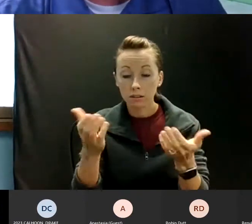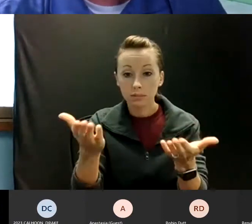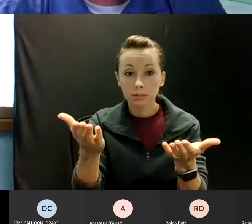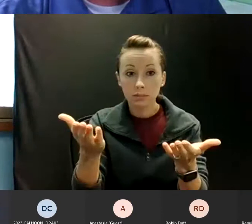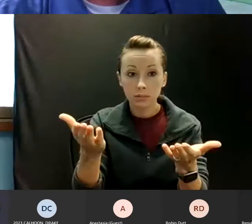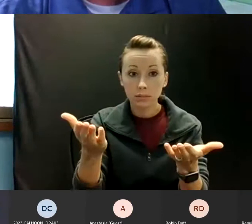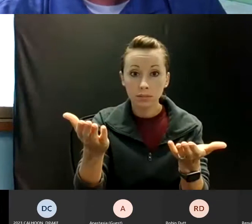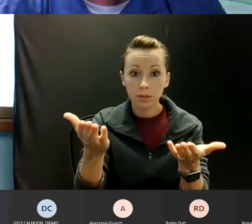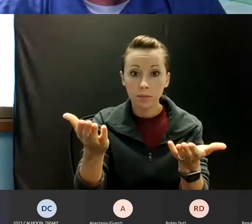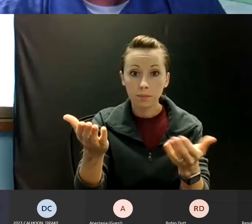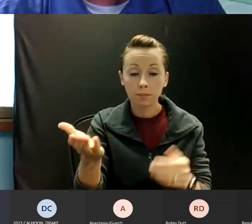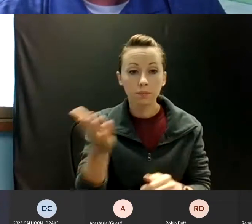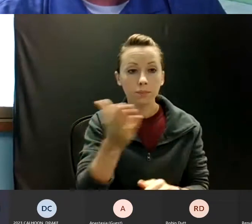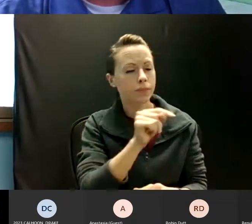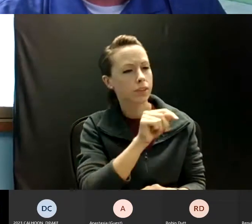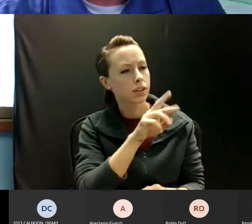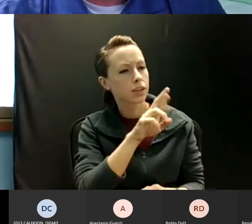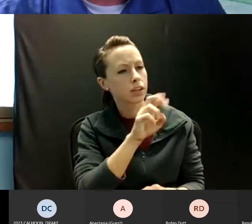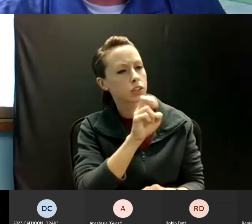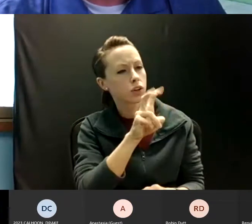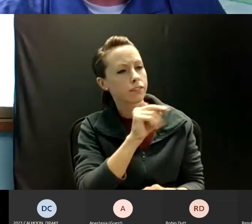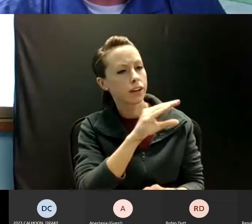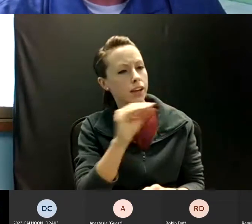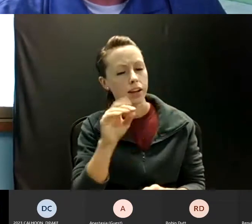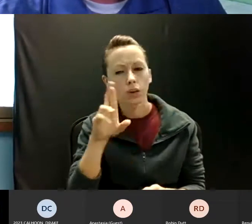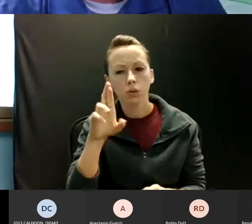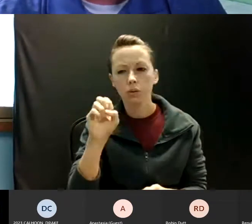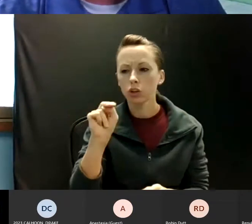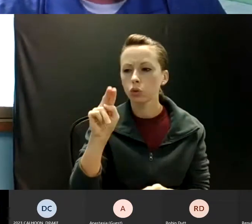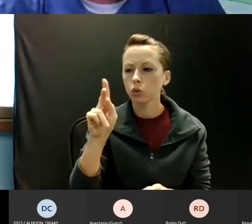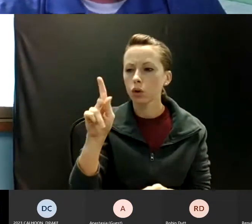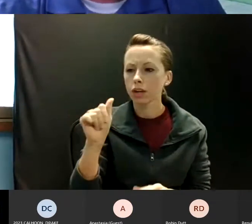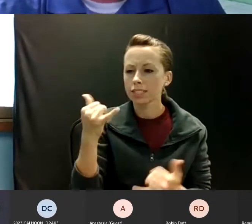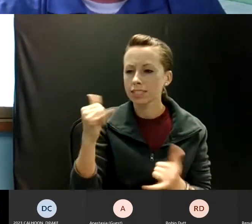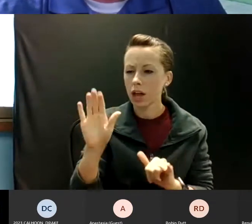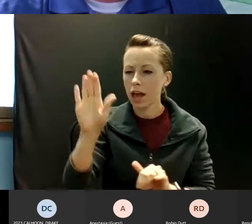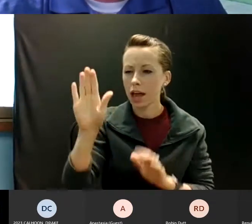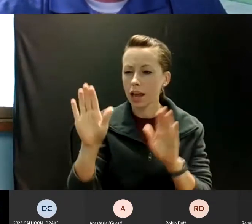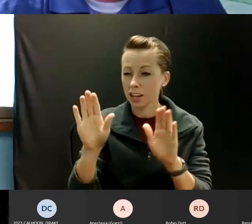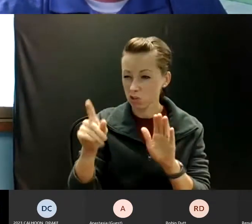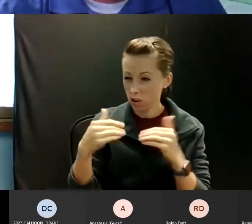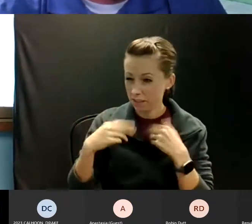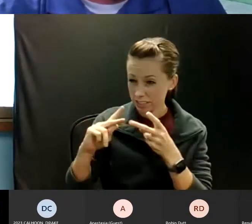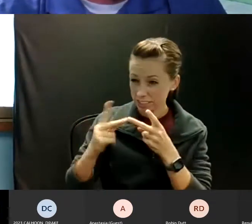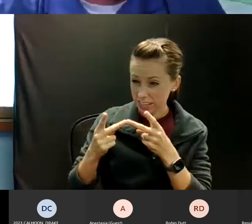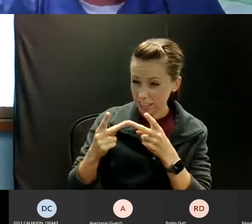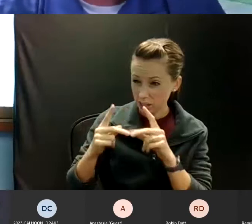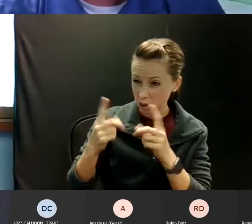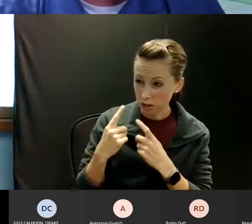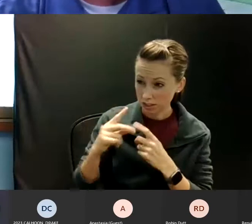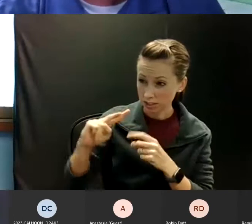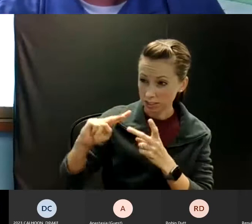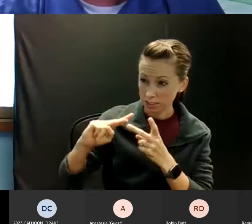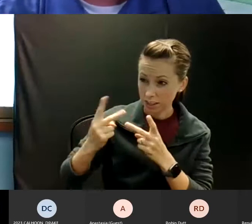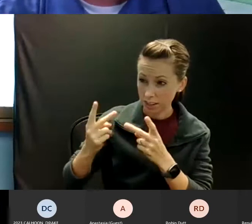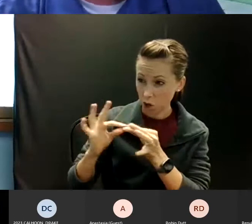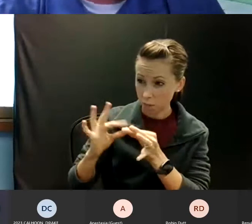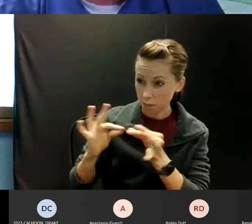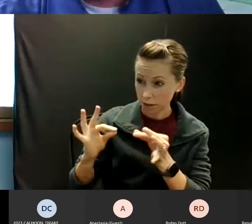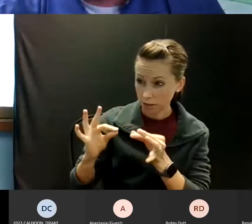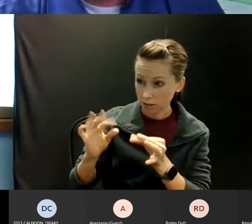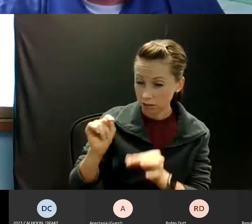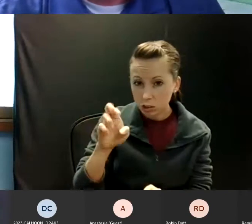And Trevin and Ranuka still have their hands up, but I think if you have another question that's, or a comment that's, Trevin, do you